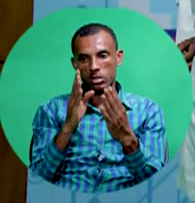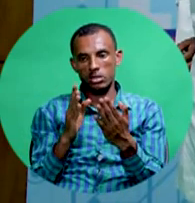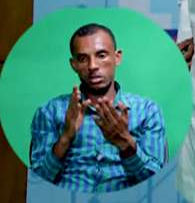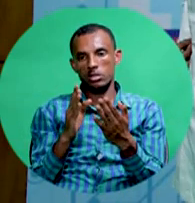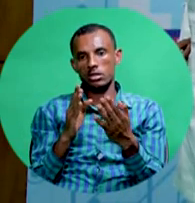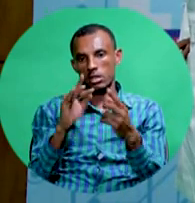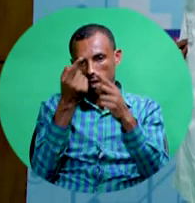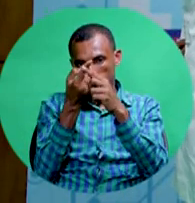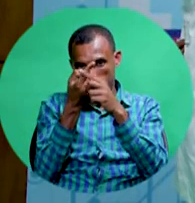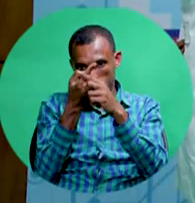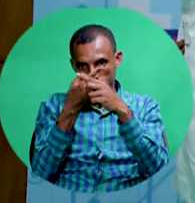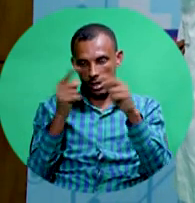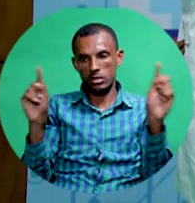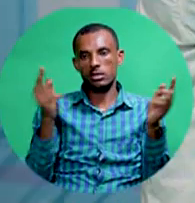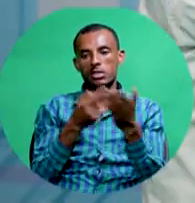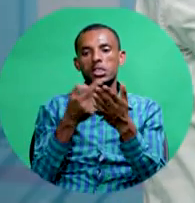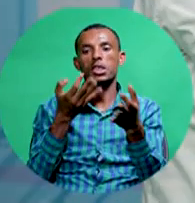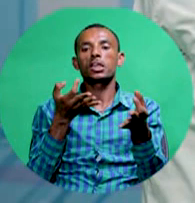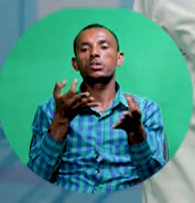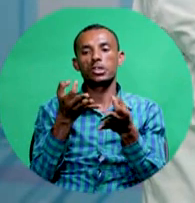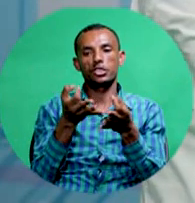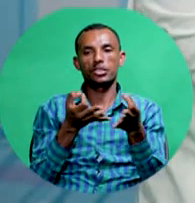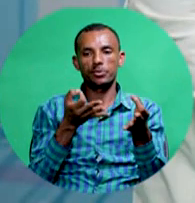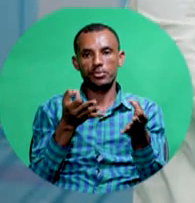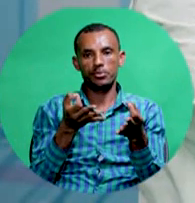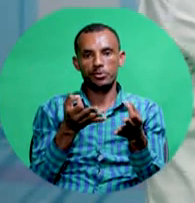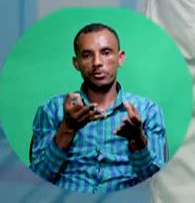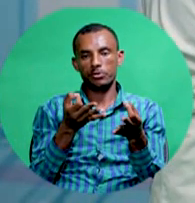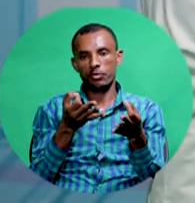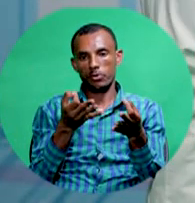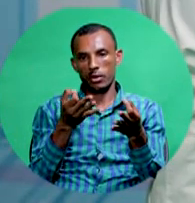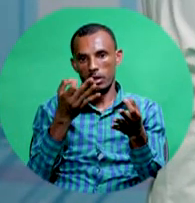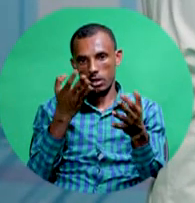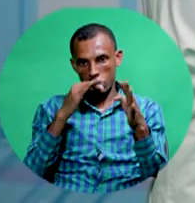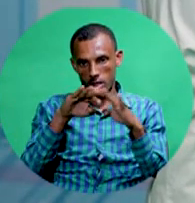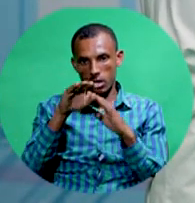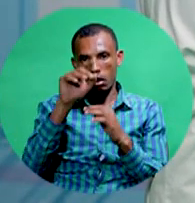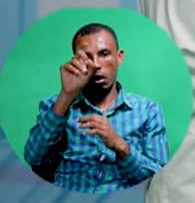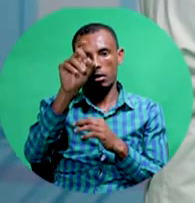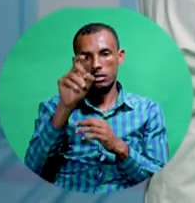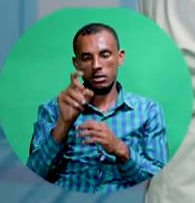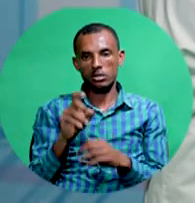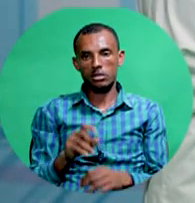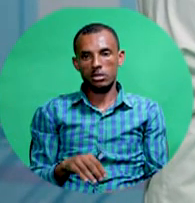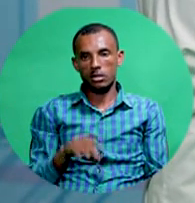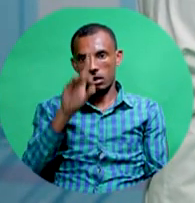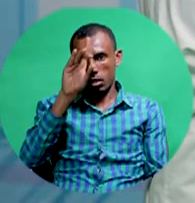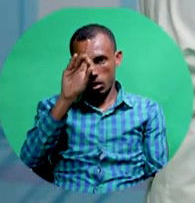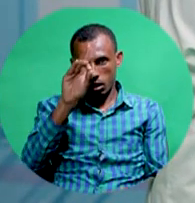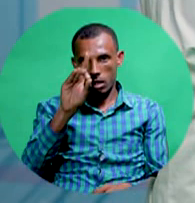let's differentiate this expression in terms of x that means this d